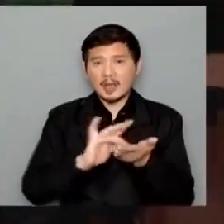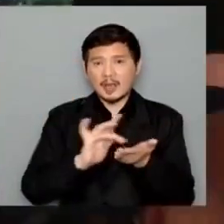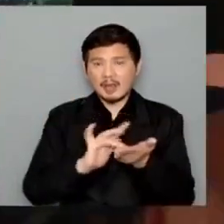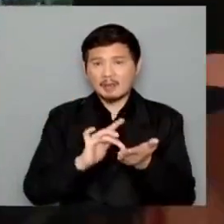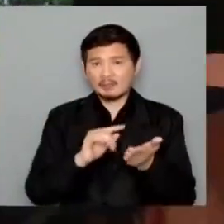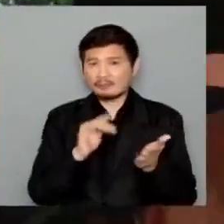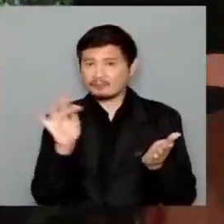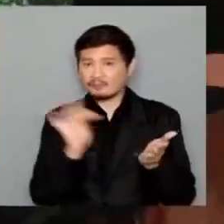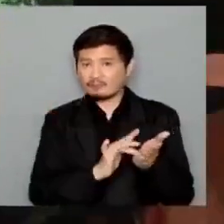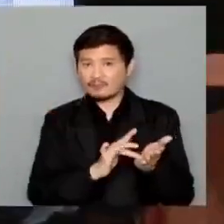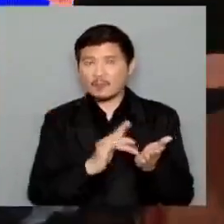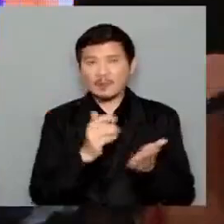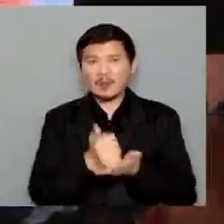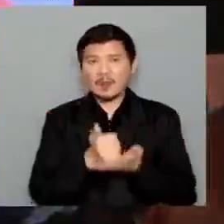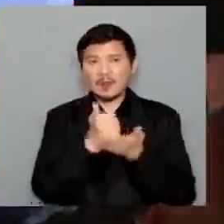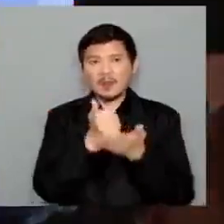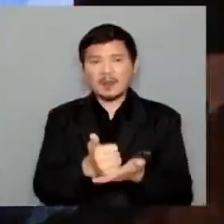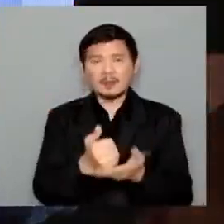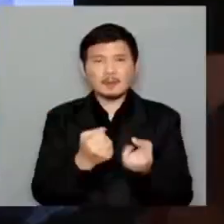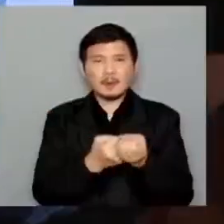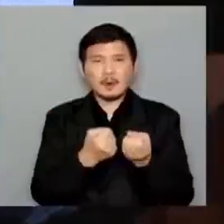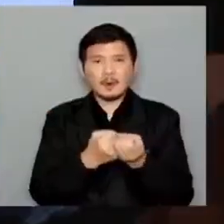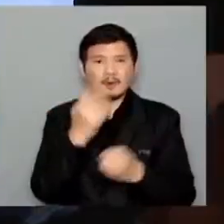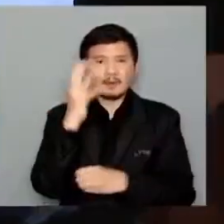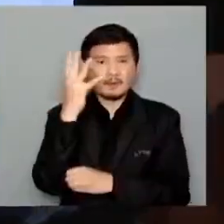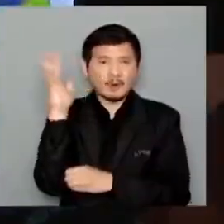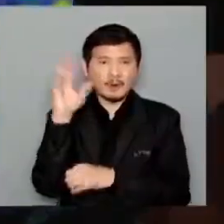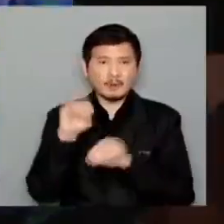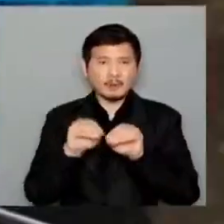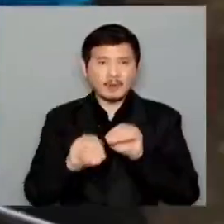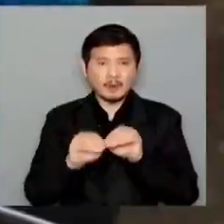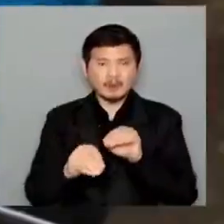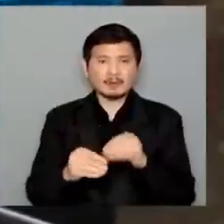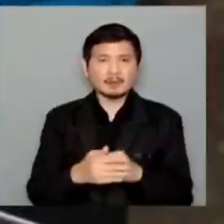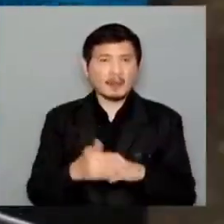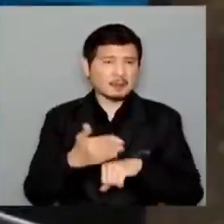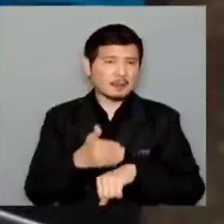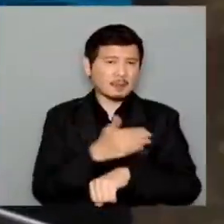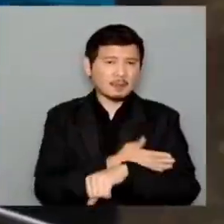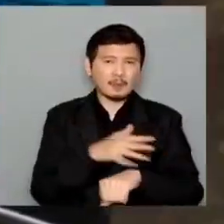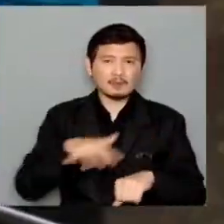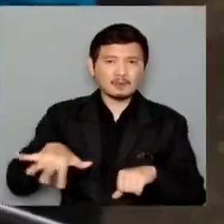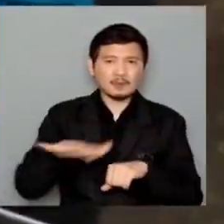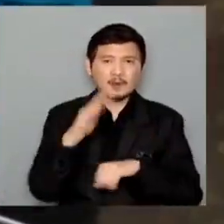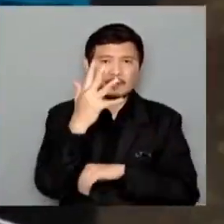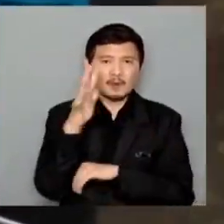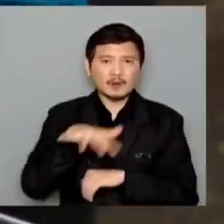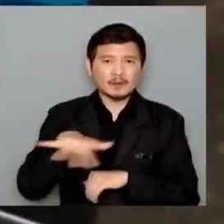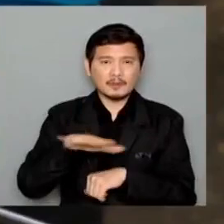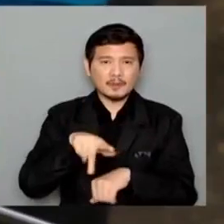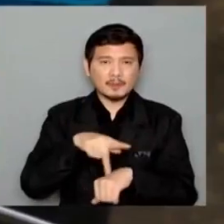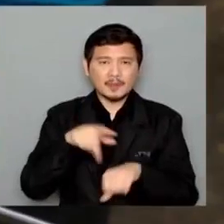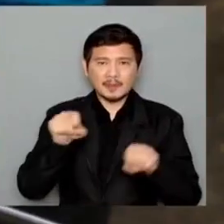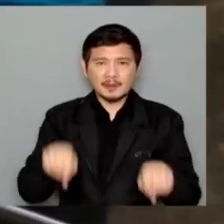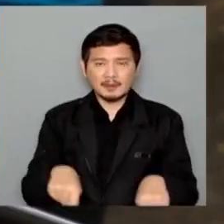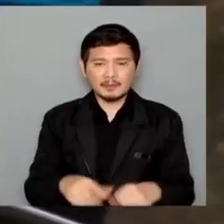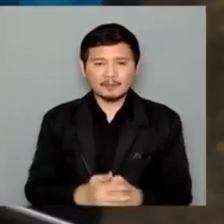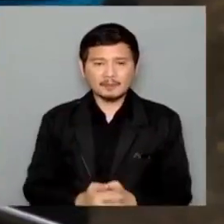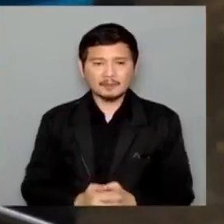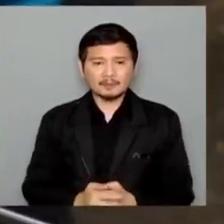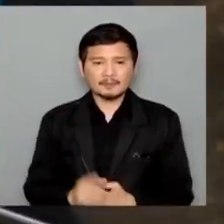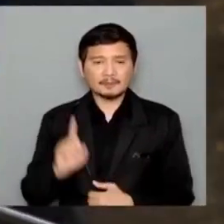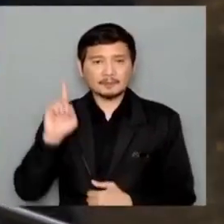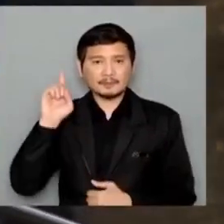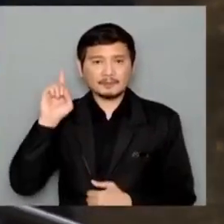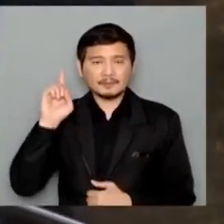sustainability feature which encourages reforestation in the whole country. Through G-Forest, mayroon nagdo-donate ng